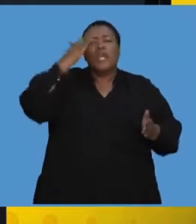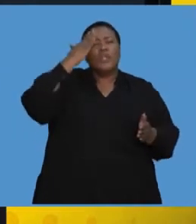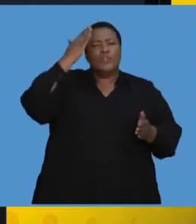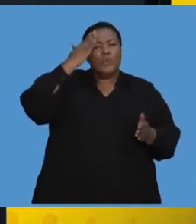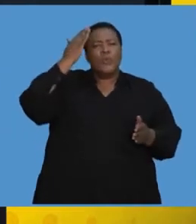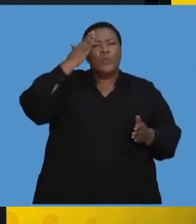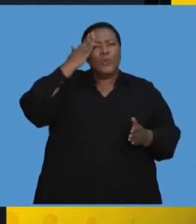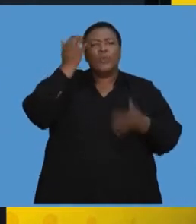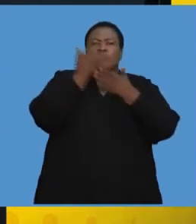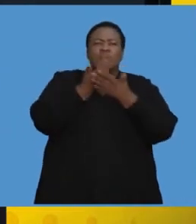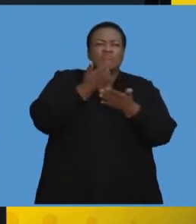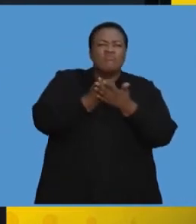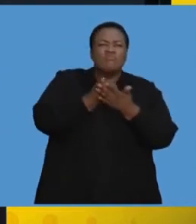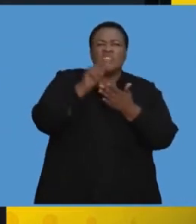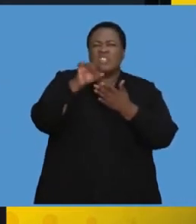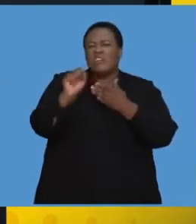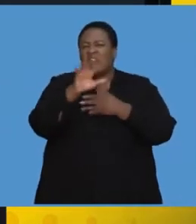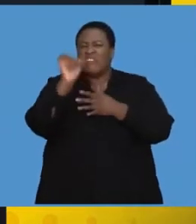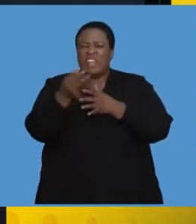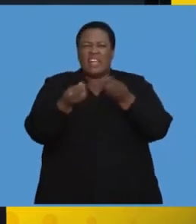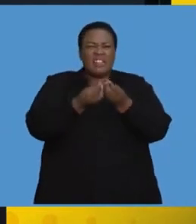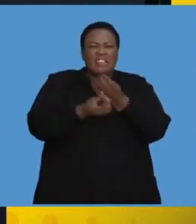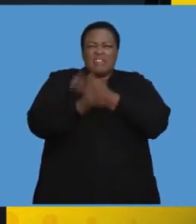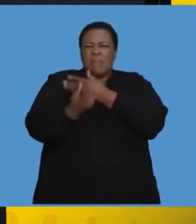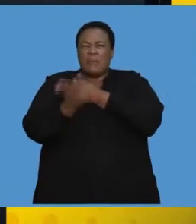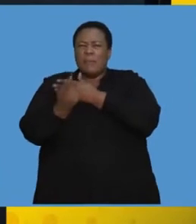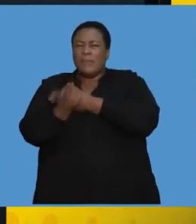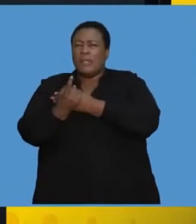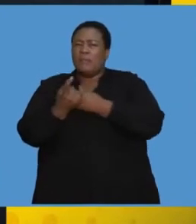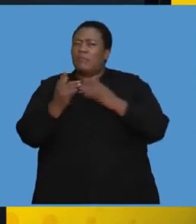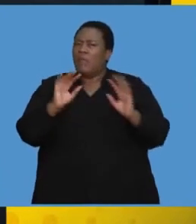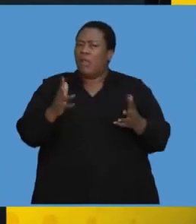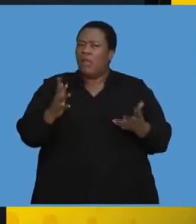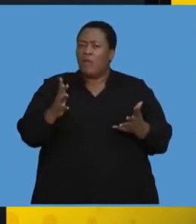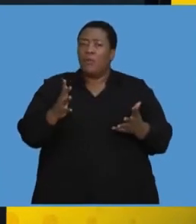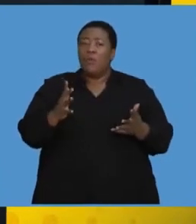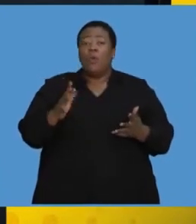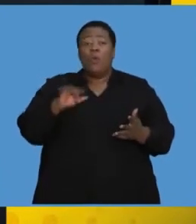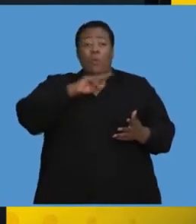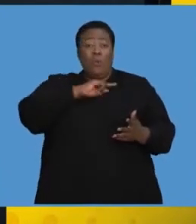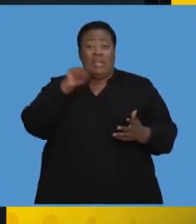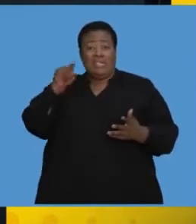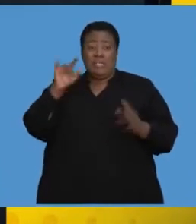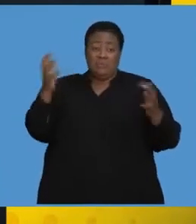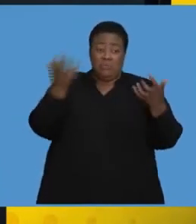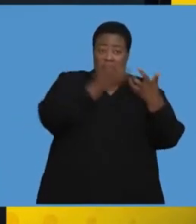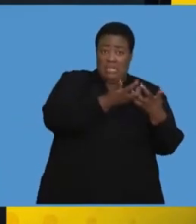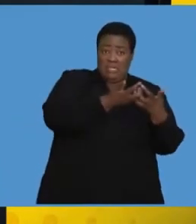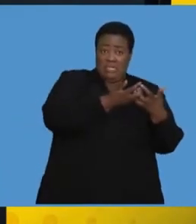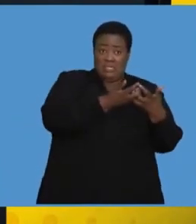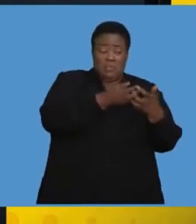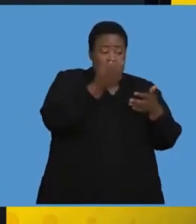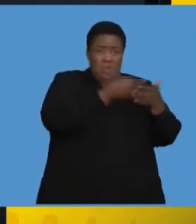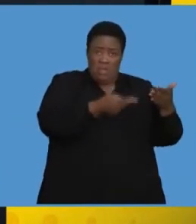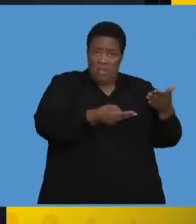abreast with your current affairs. As you can see that typically this is a recall question. It's not something that is related to the cartoon or something that you